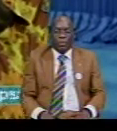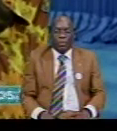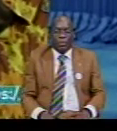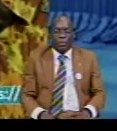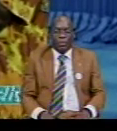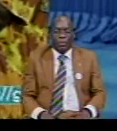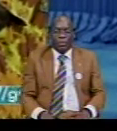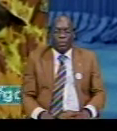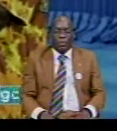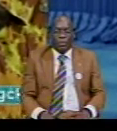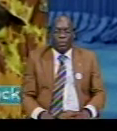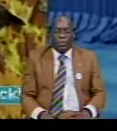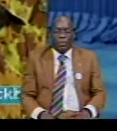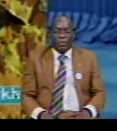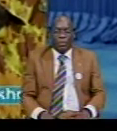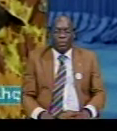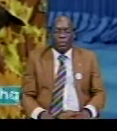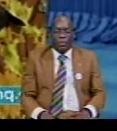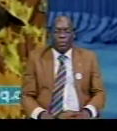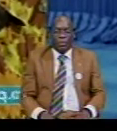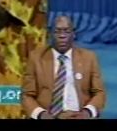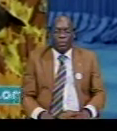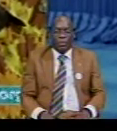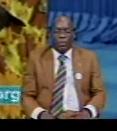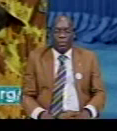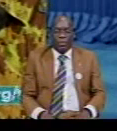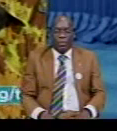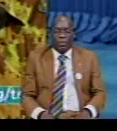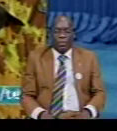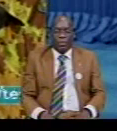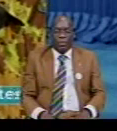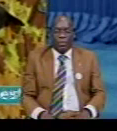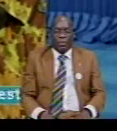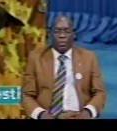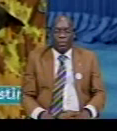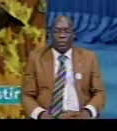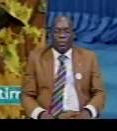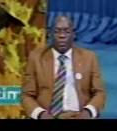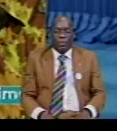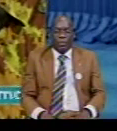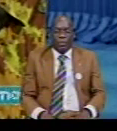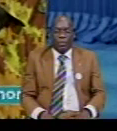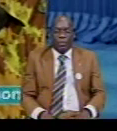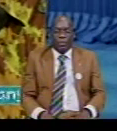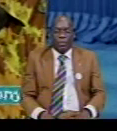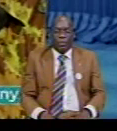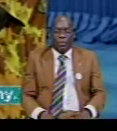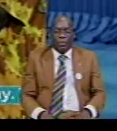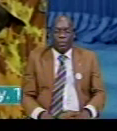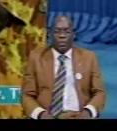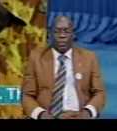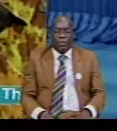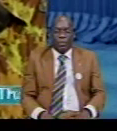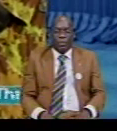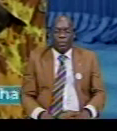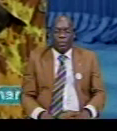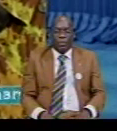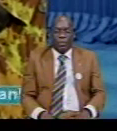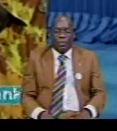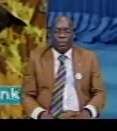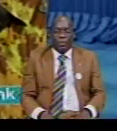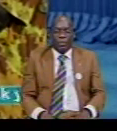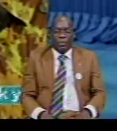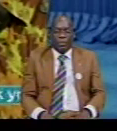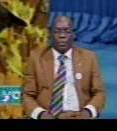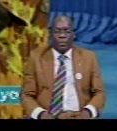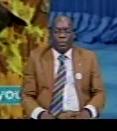That very Thursday, he did so. He put his hand on his stomach, and the ulcer obeyed the voice of